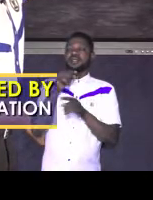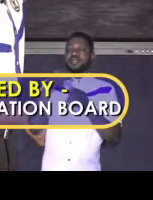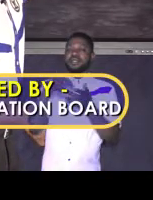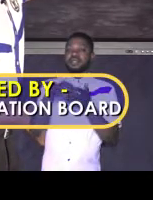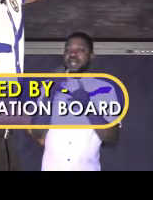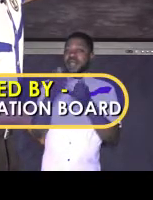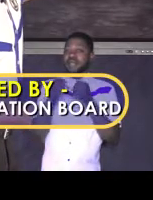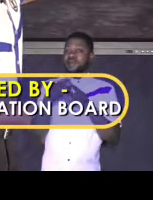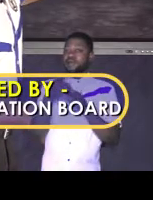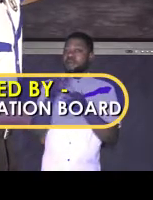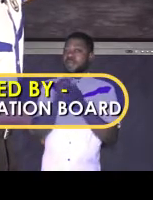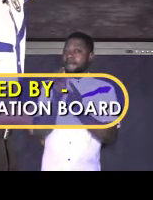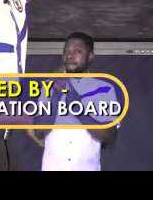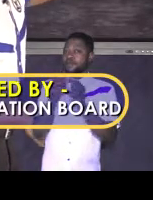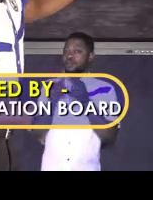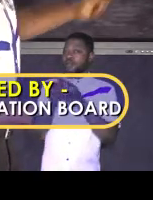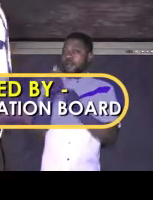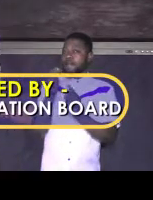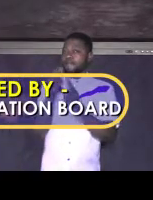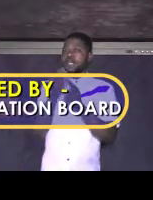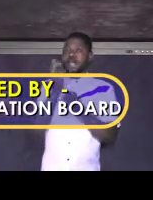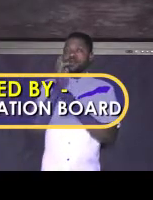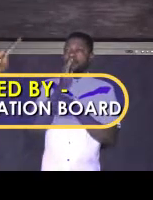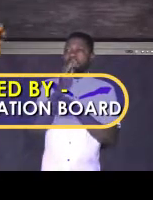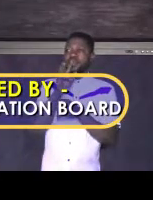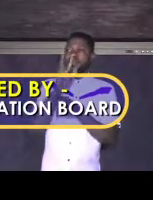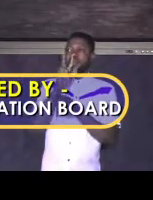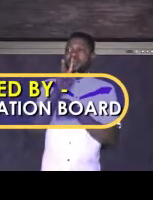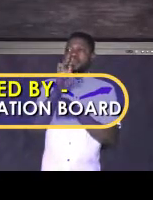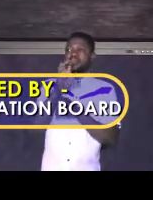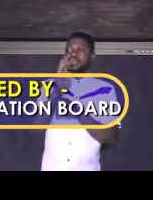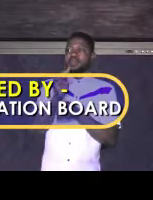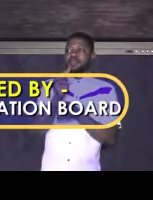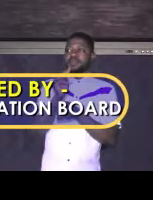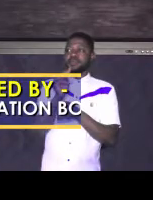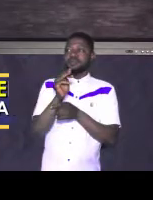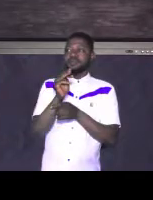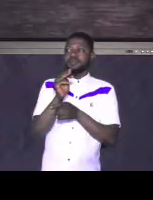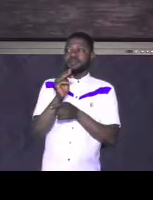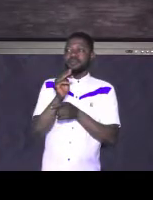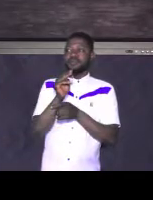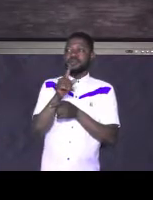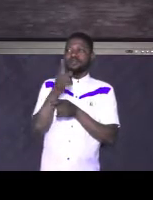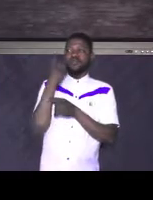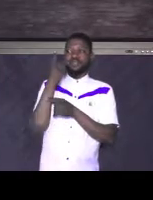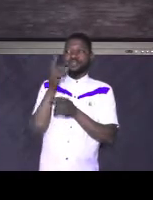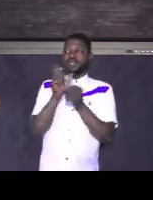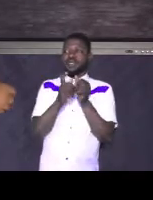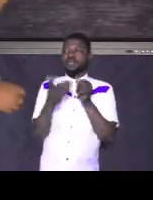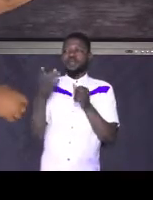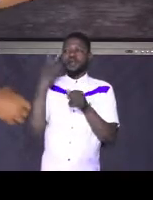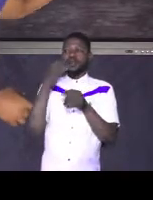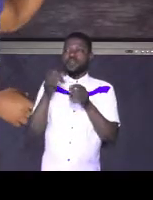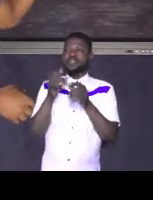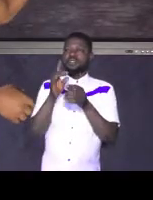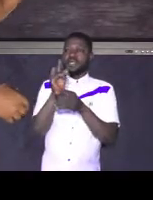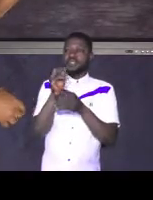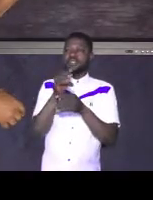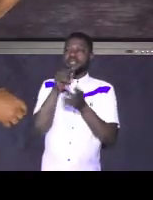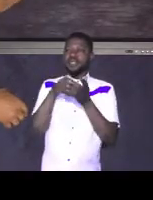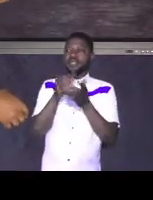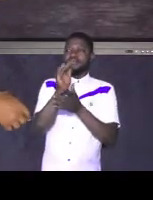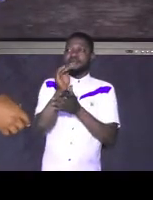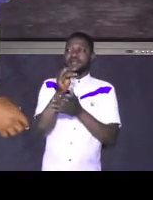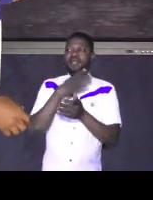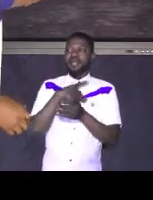this end from this point to this point will be 3 centimeters, as you will see. Okay, so you see everything was 18, now this